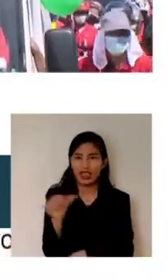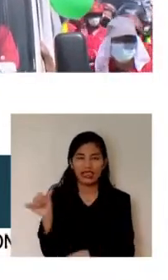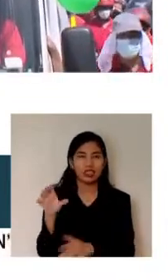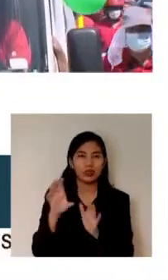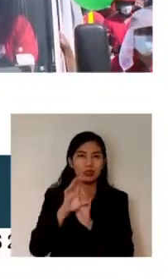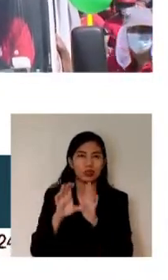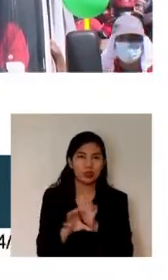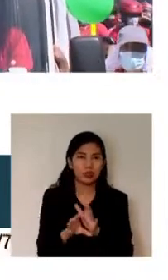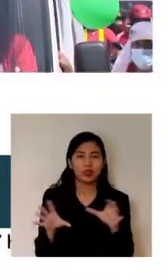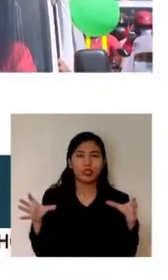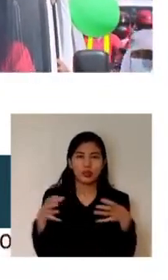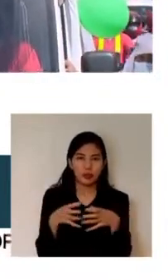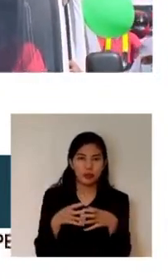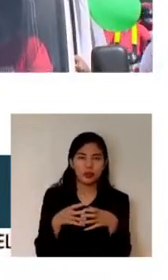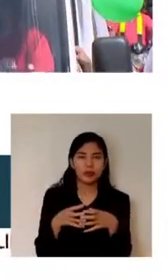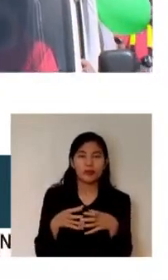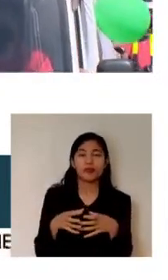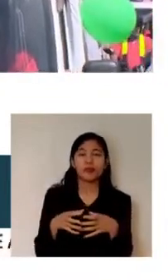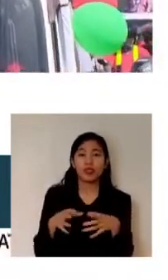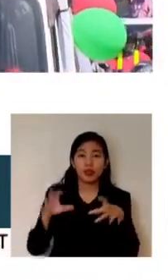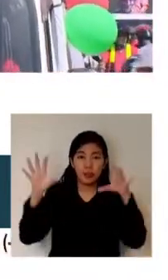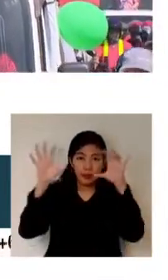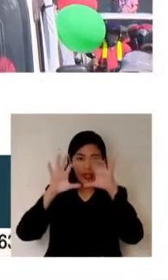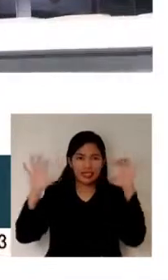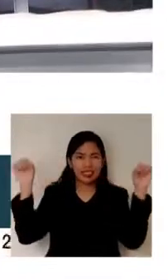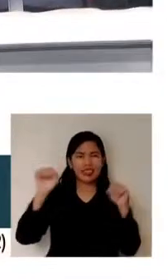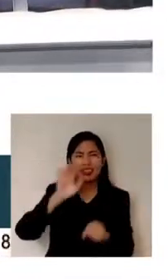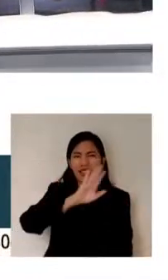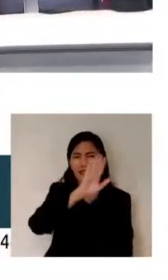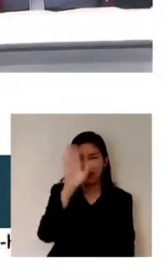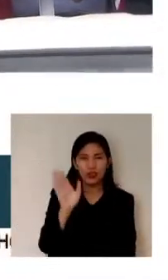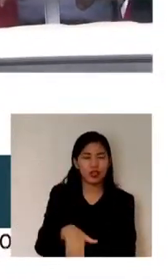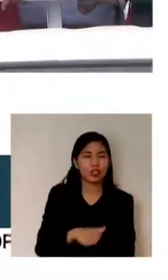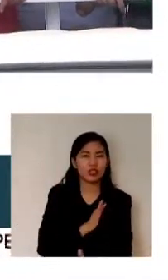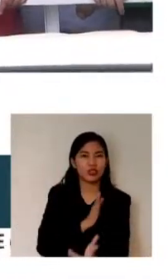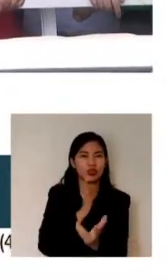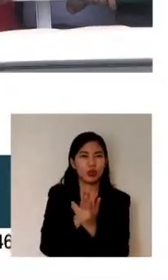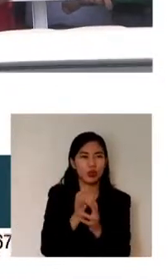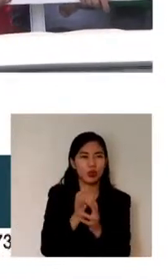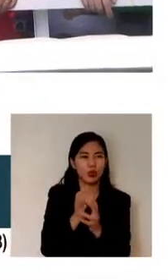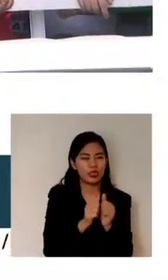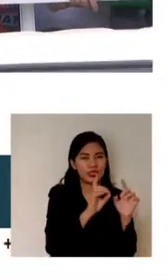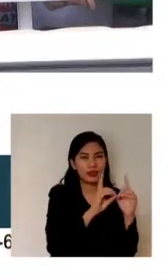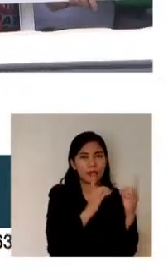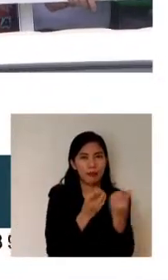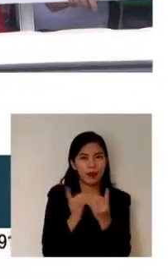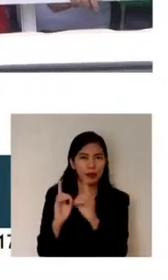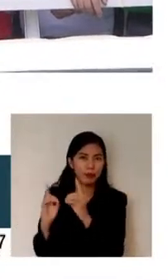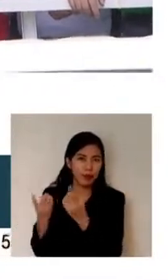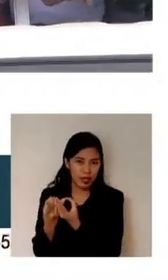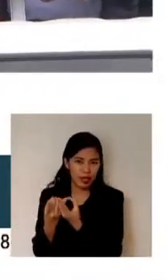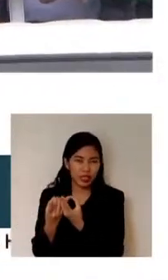this president has never even interfered with the departments of his own departments.